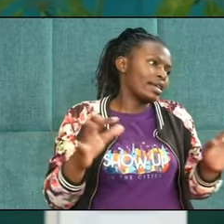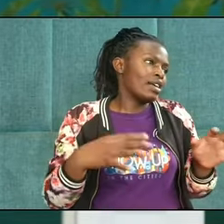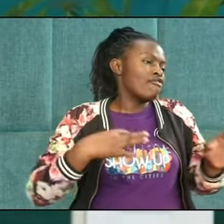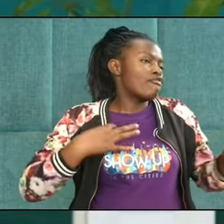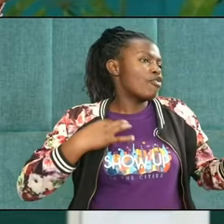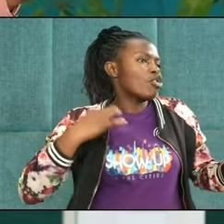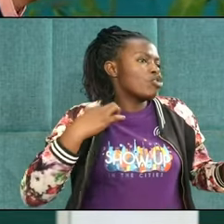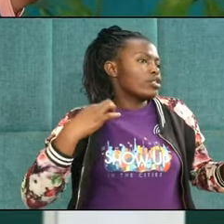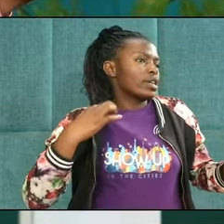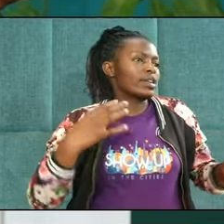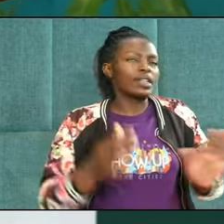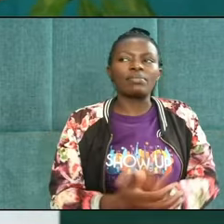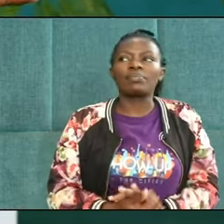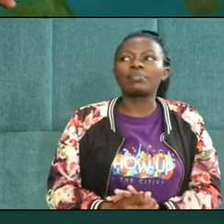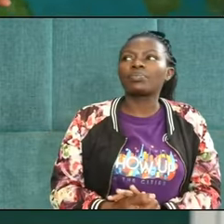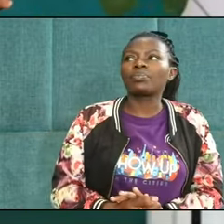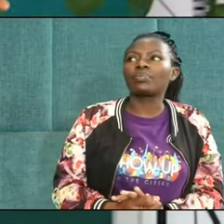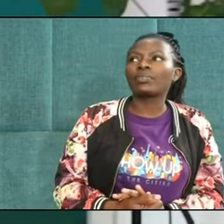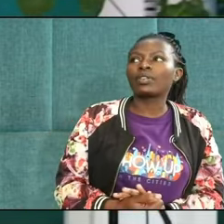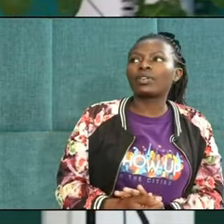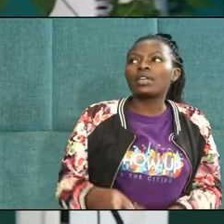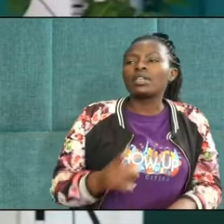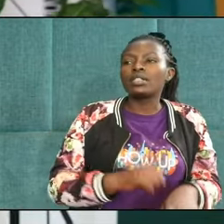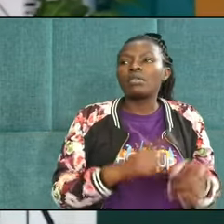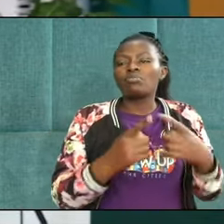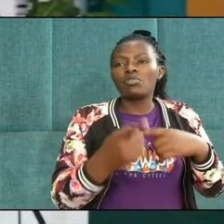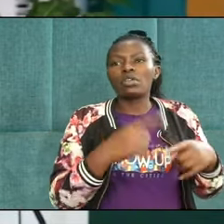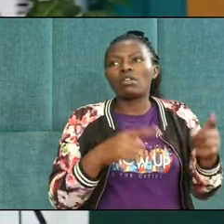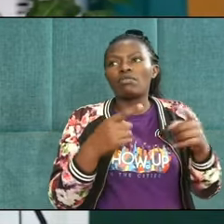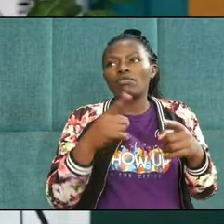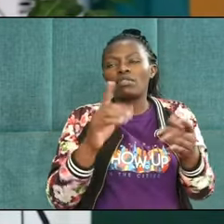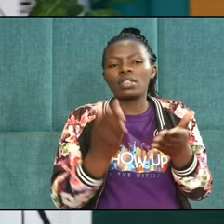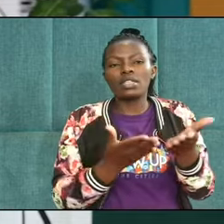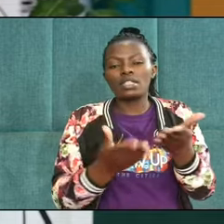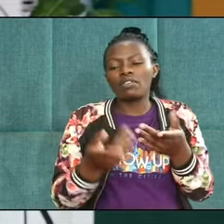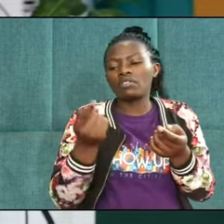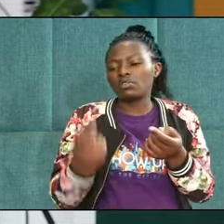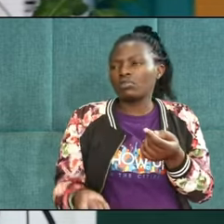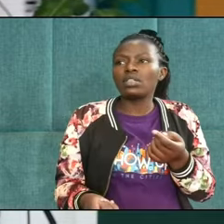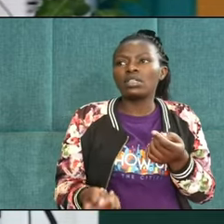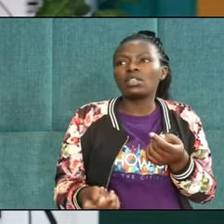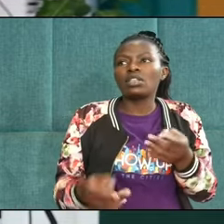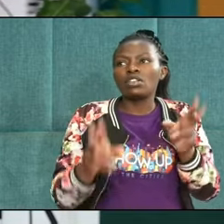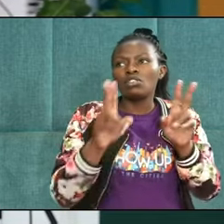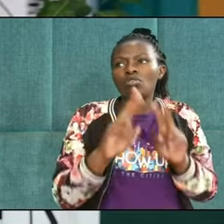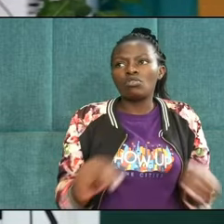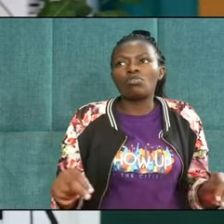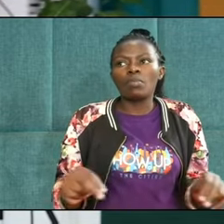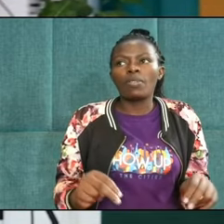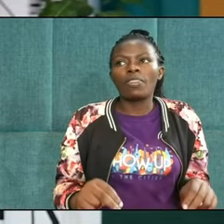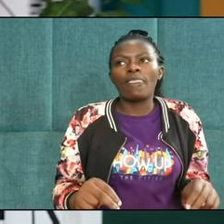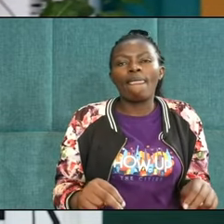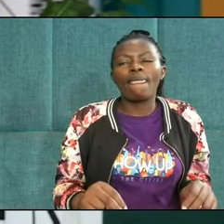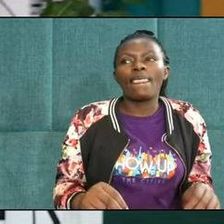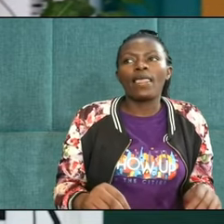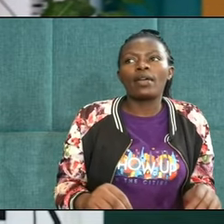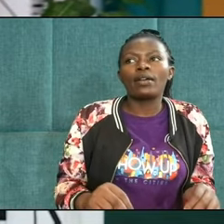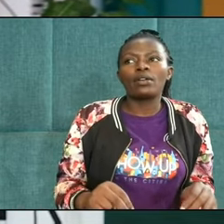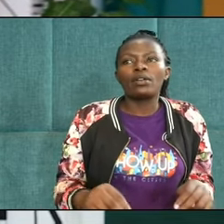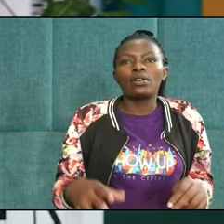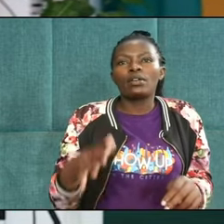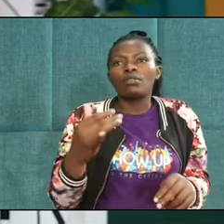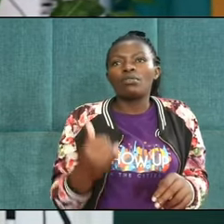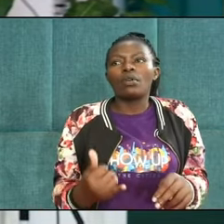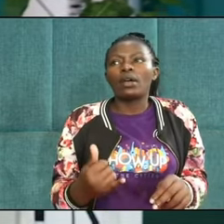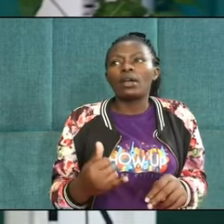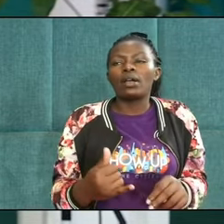Were you threatening disfellowship if you did not come for the service today? No. You willfully walk into this place because